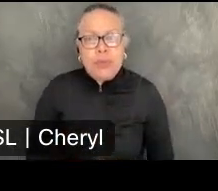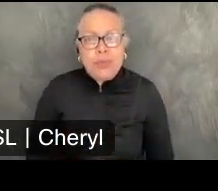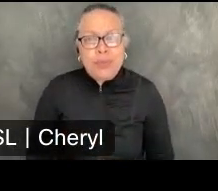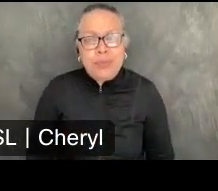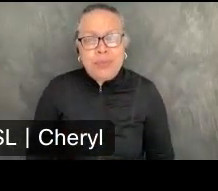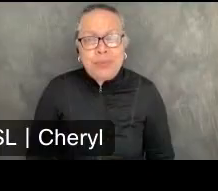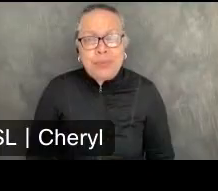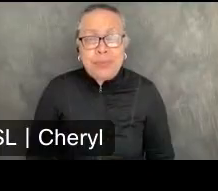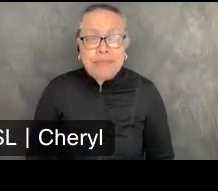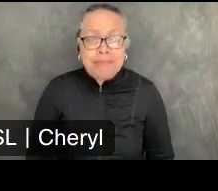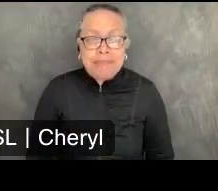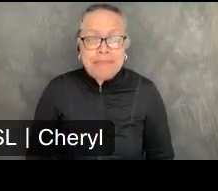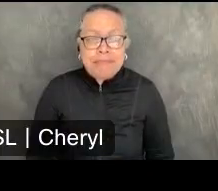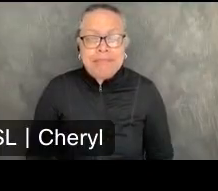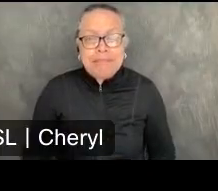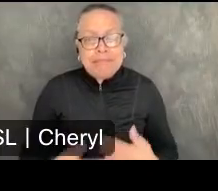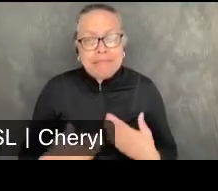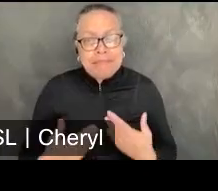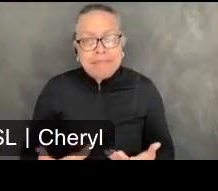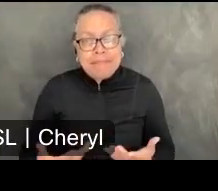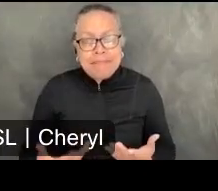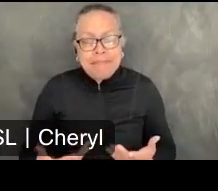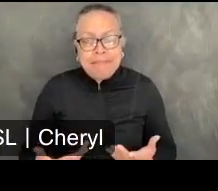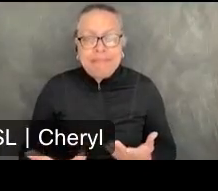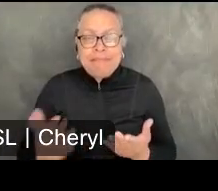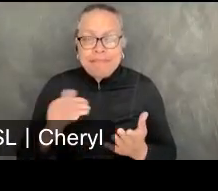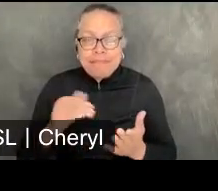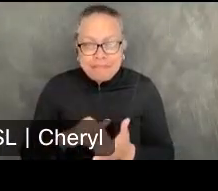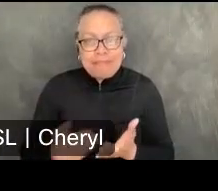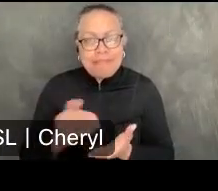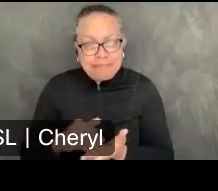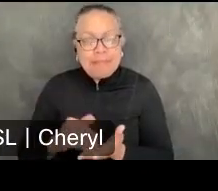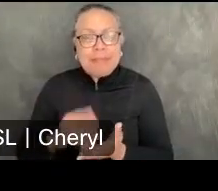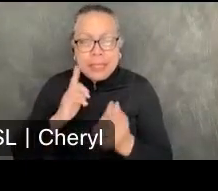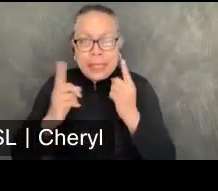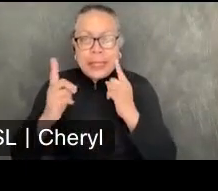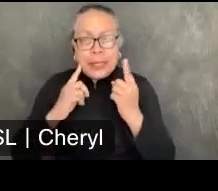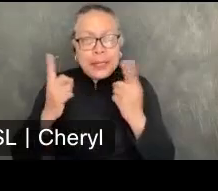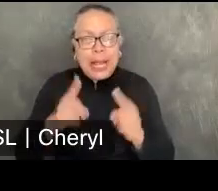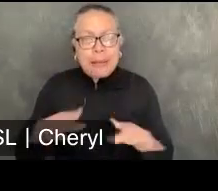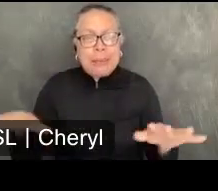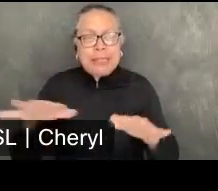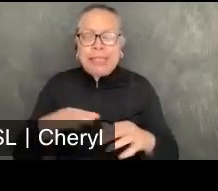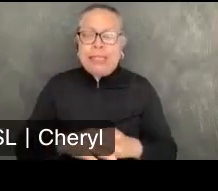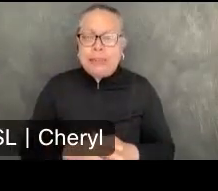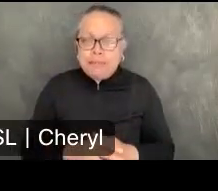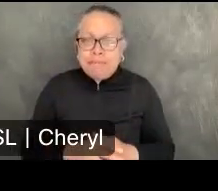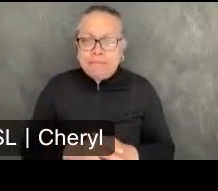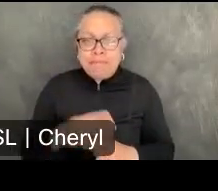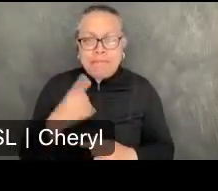And so this raises the question about how does one heal when one